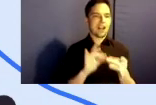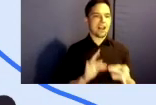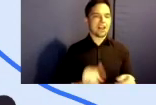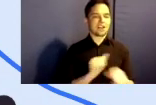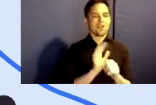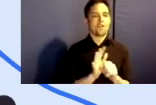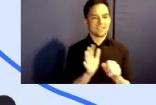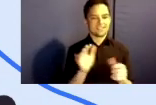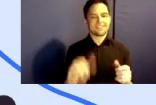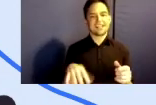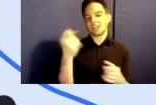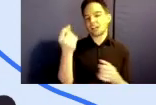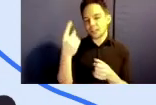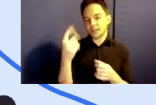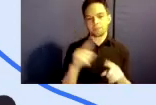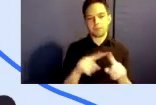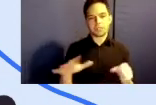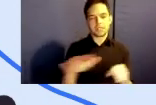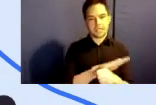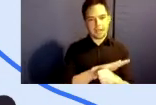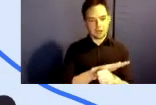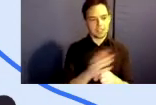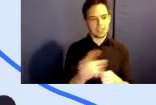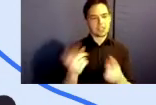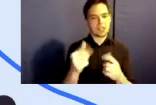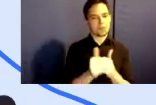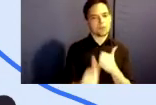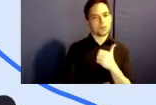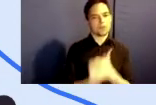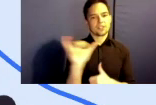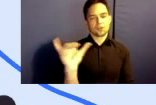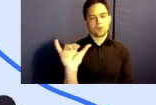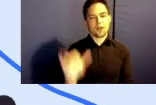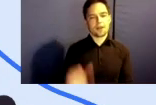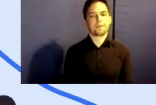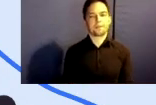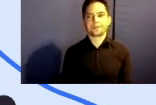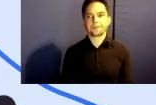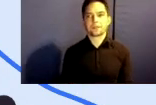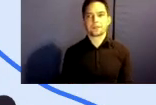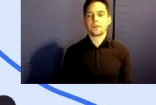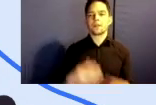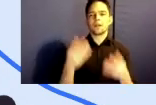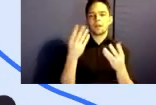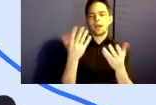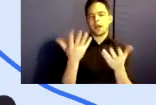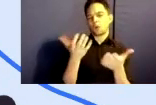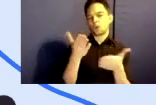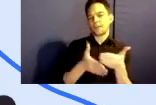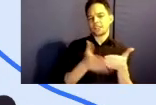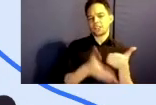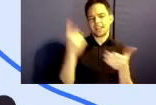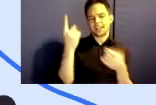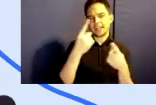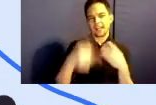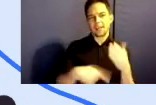is understandable, but that entirely comes with risks as well. Now, I just want to finish up with thinking a bit around